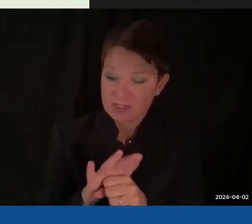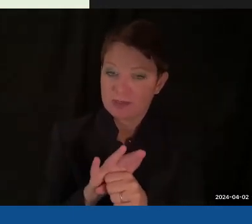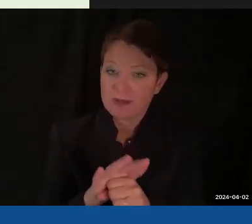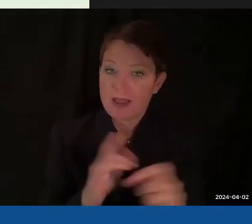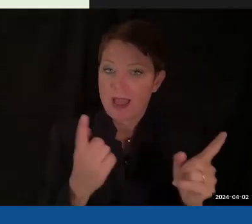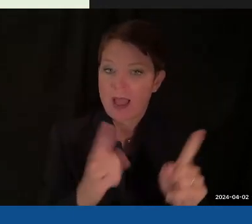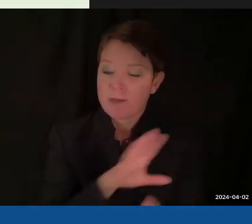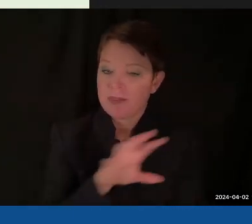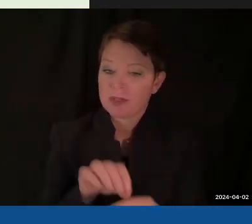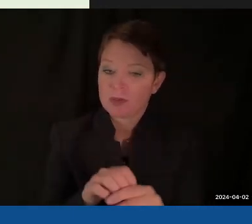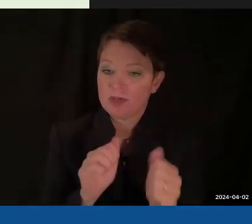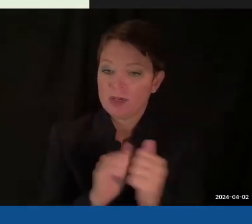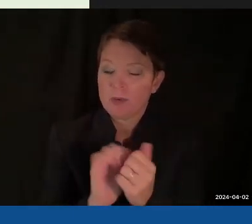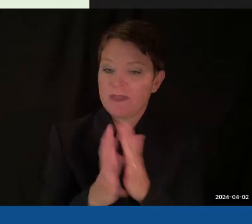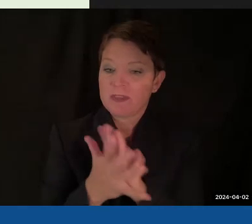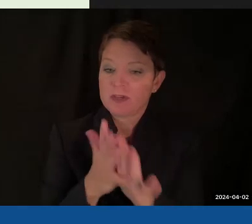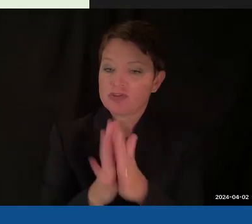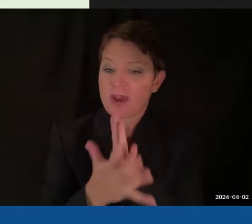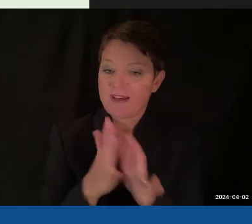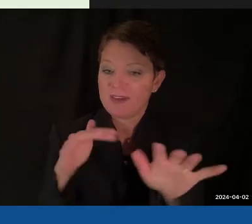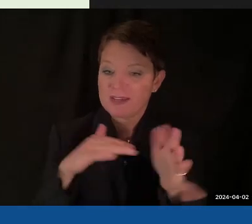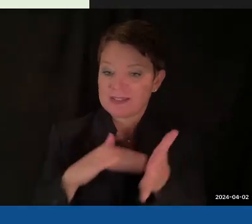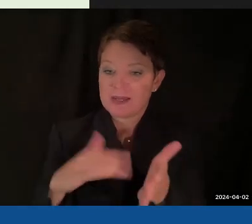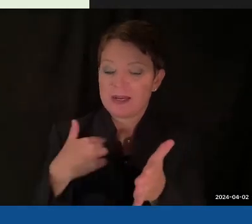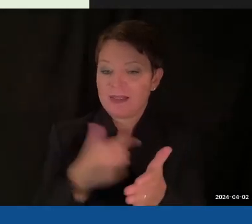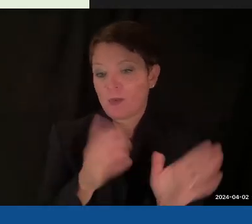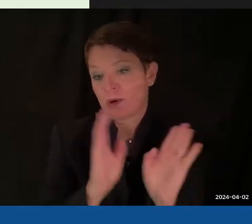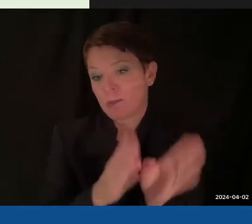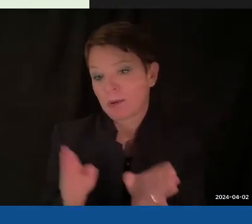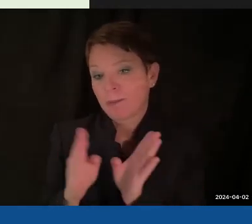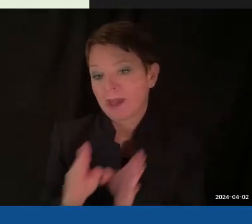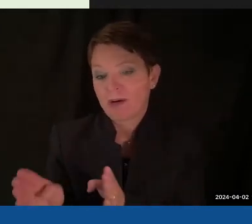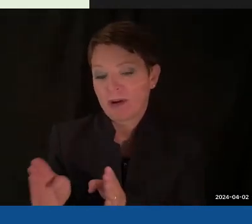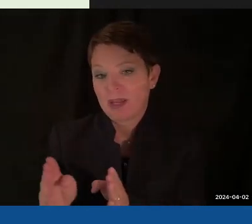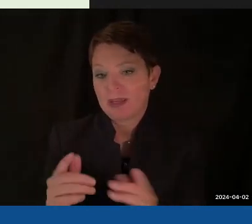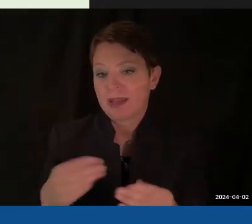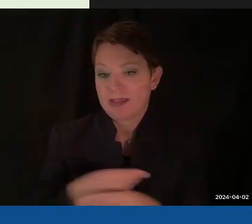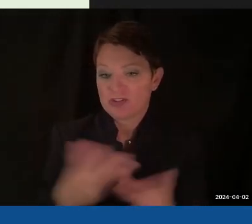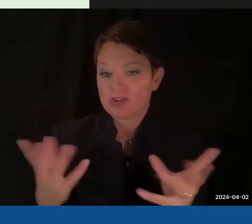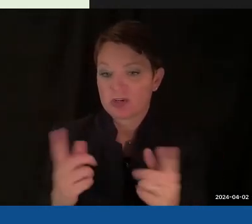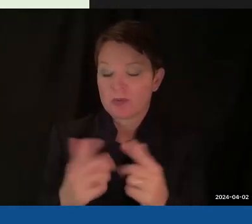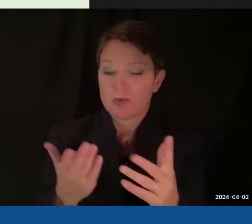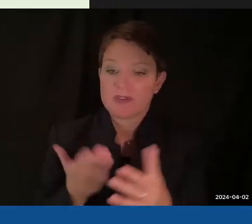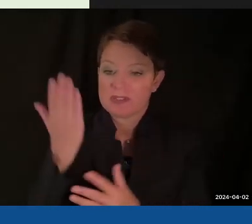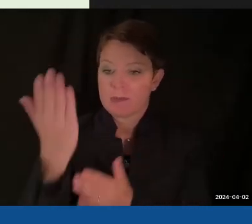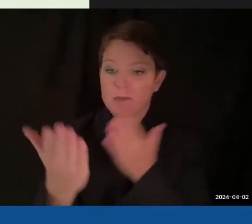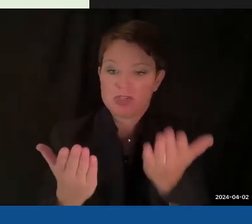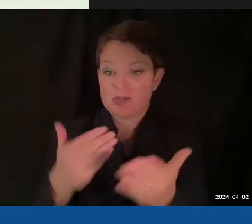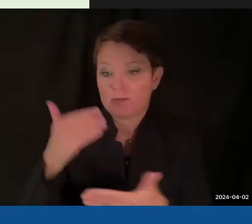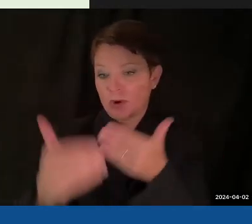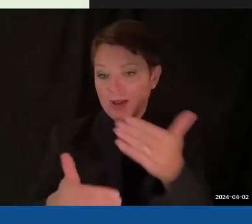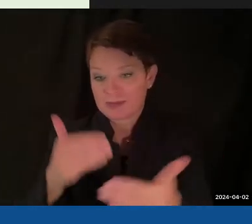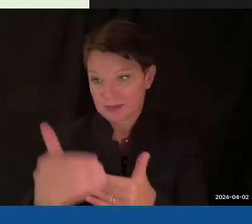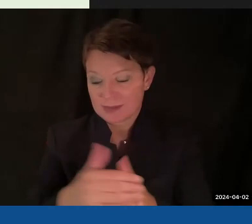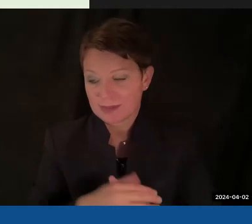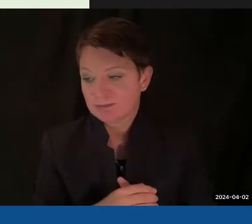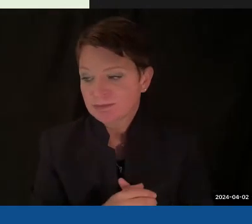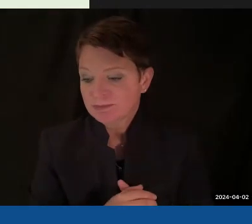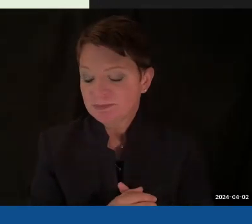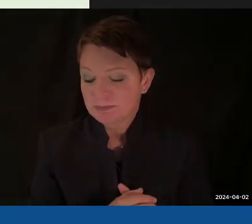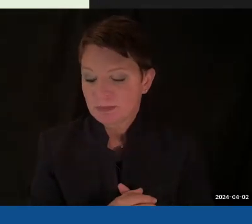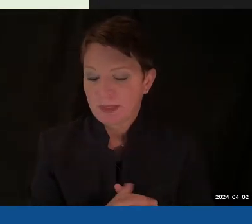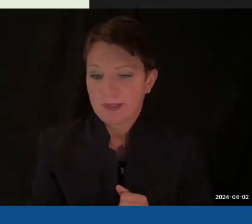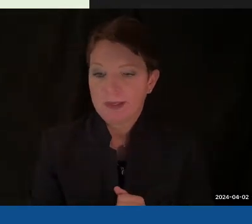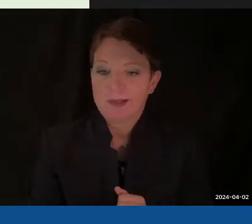That's all included in the traffic index study that's being prepared and circulated through the submission process.